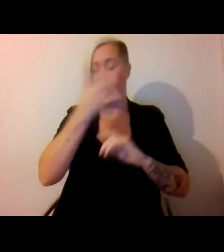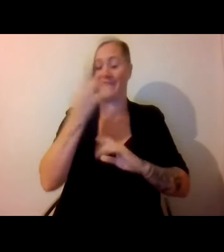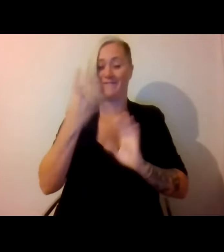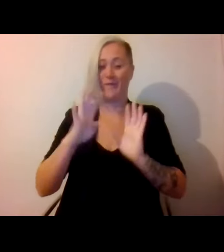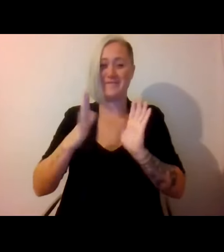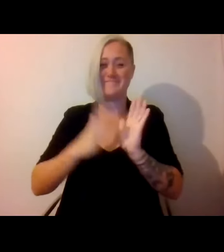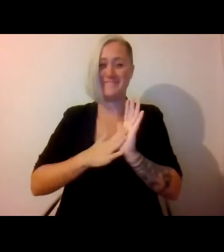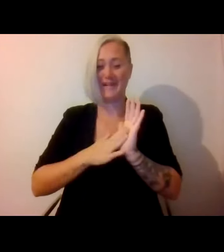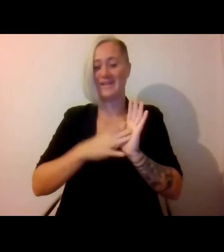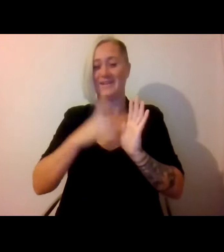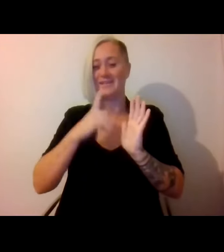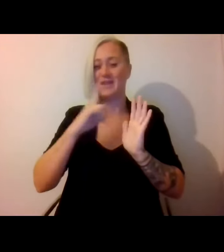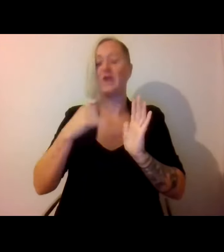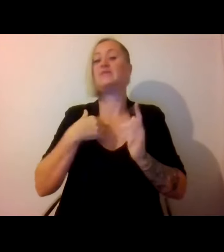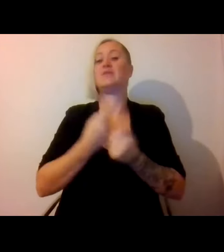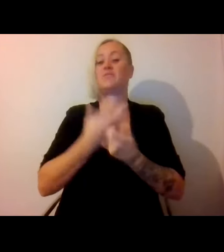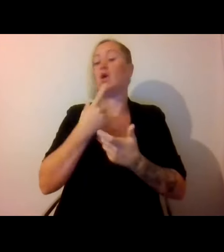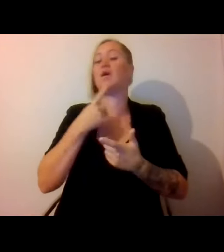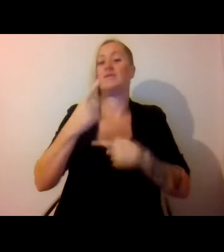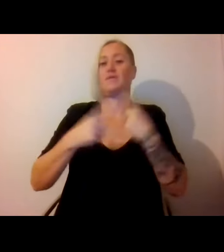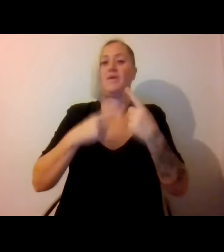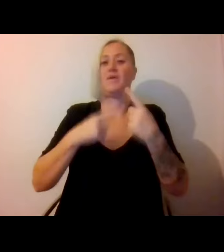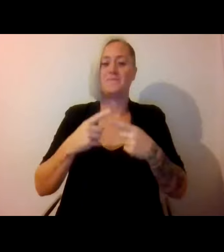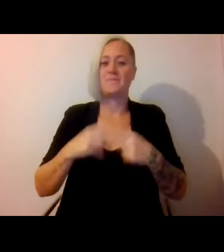get, no worries.